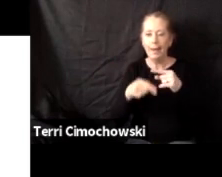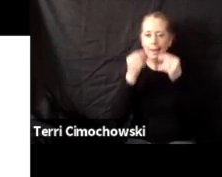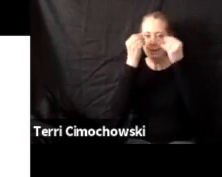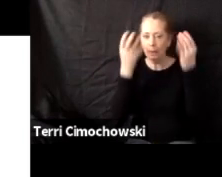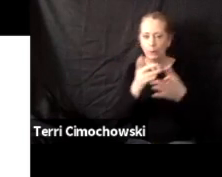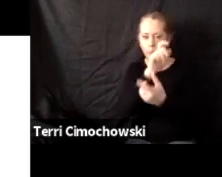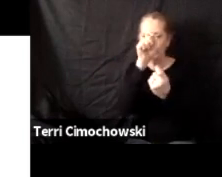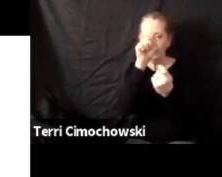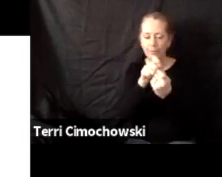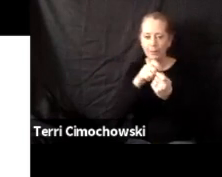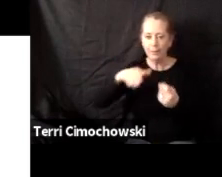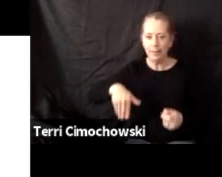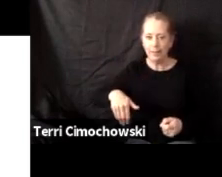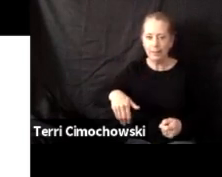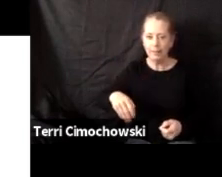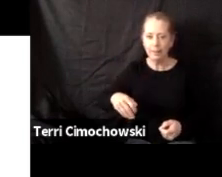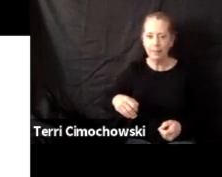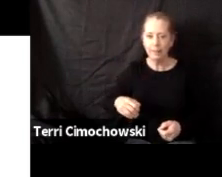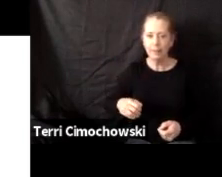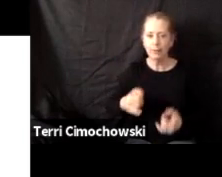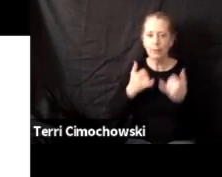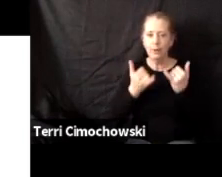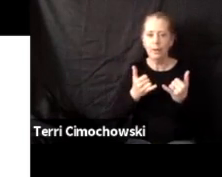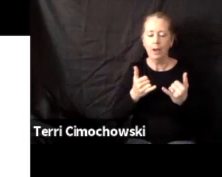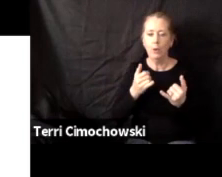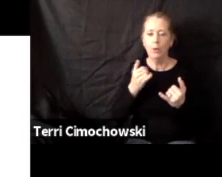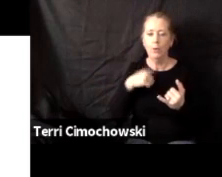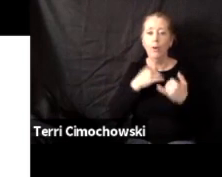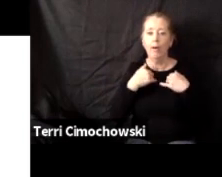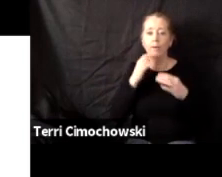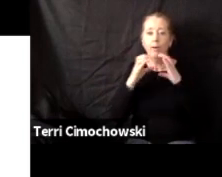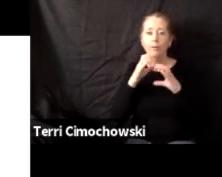yet. That right now it's in conversation.